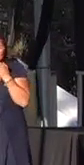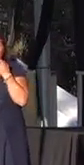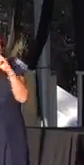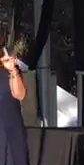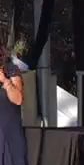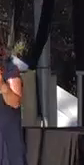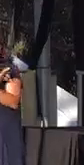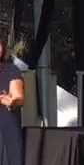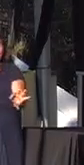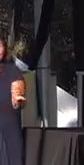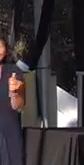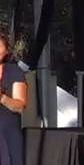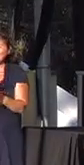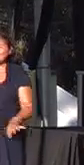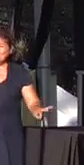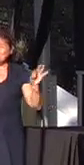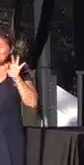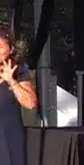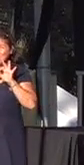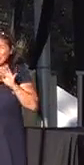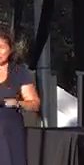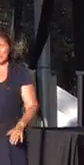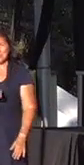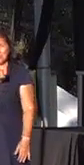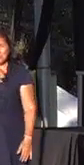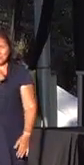freedom. But most importantly, pride.